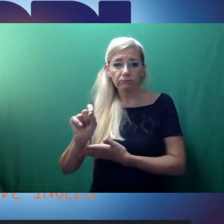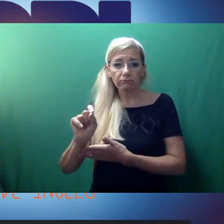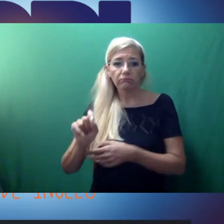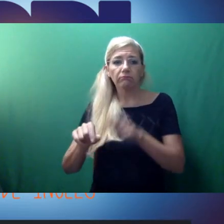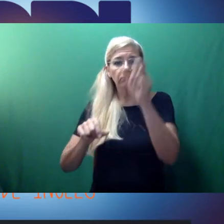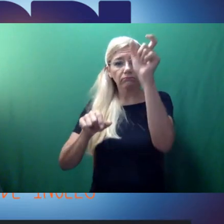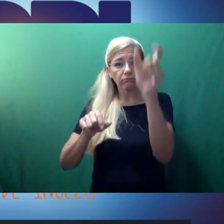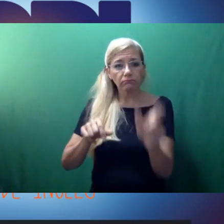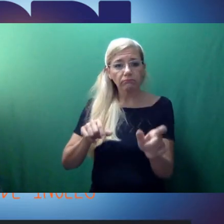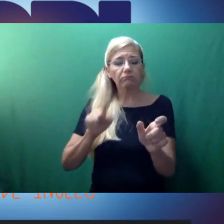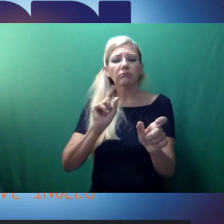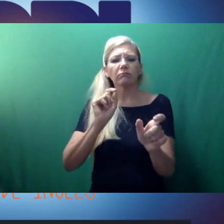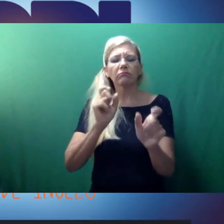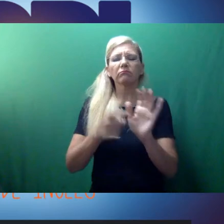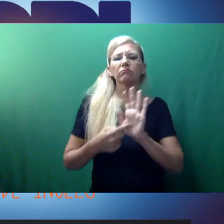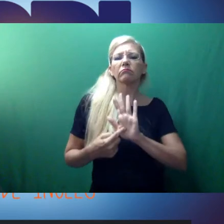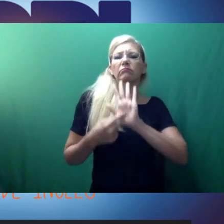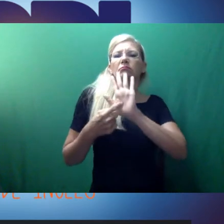be presenting.